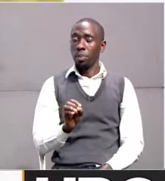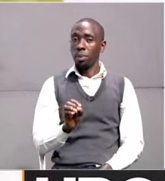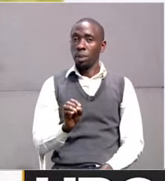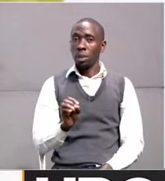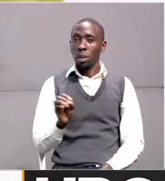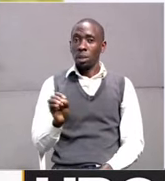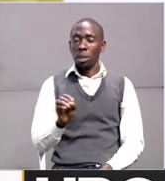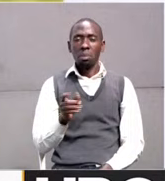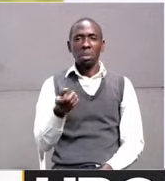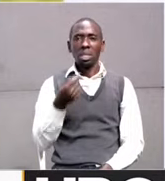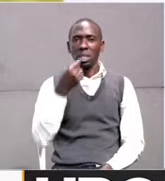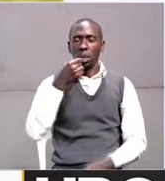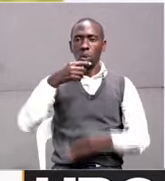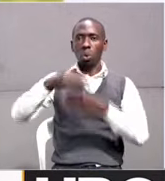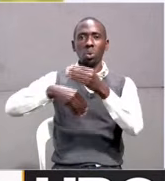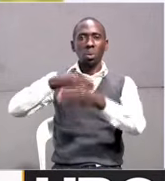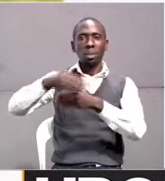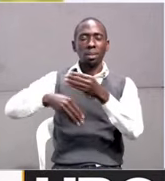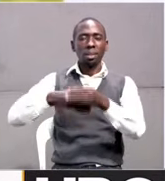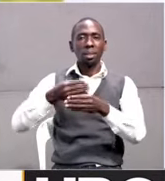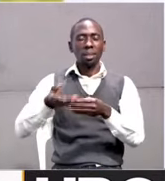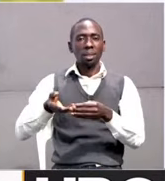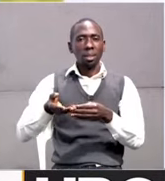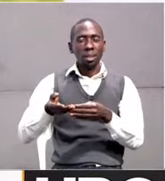then cotton,